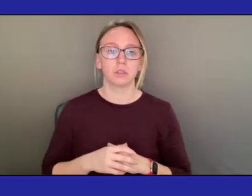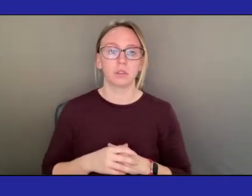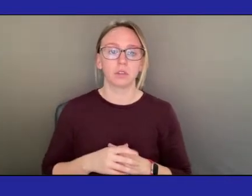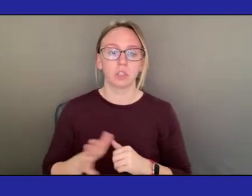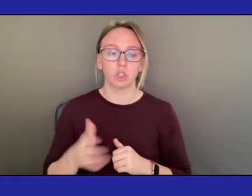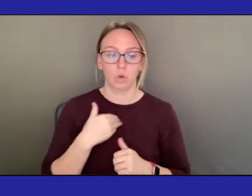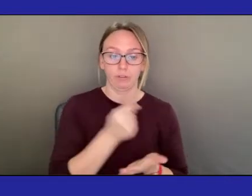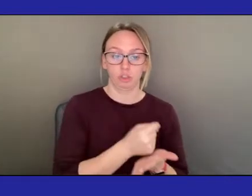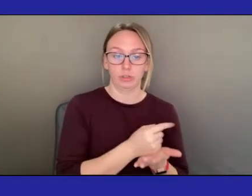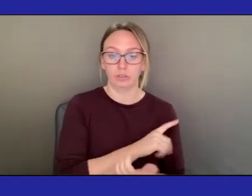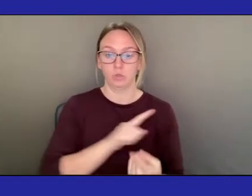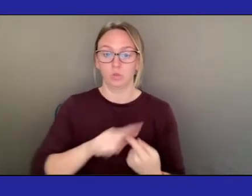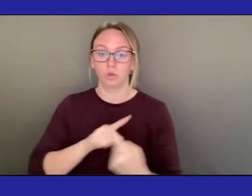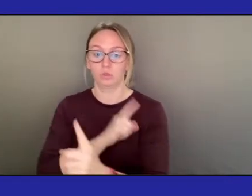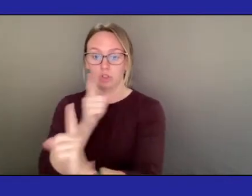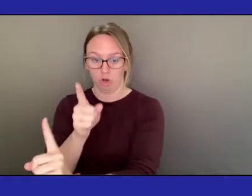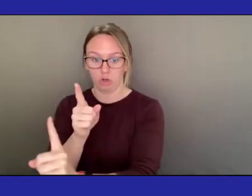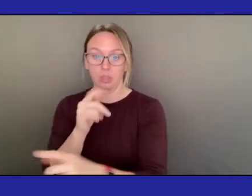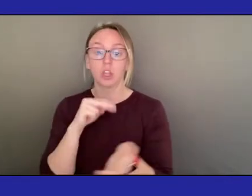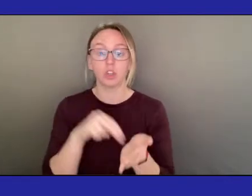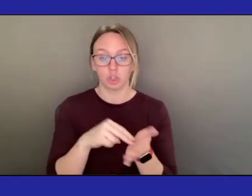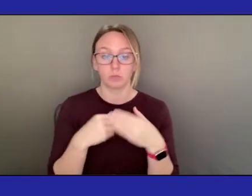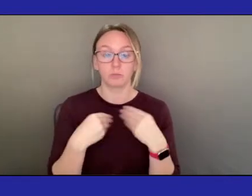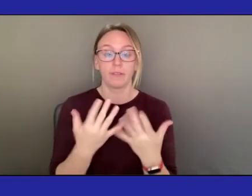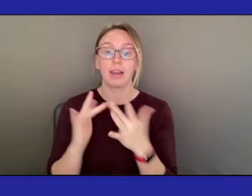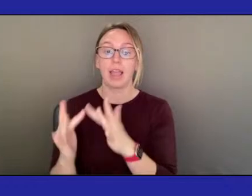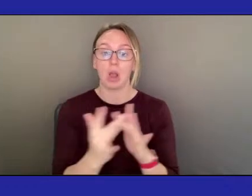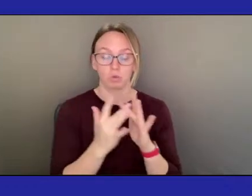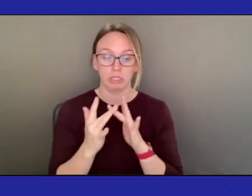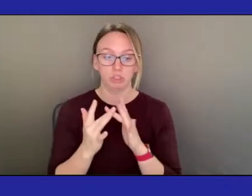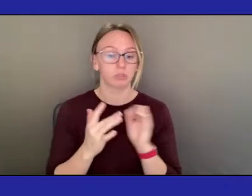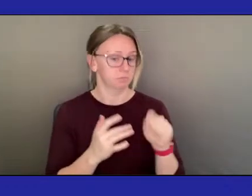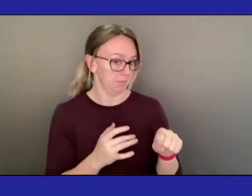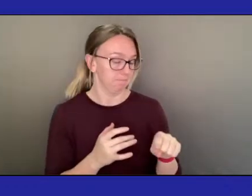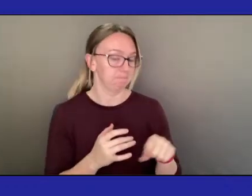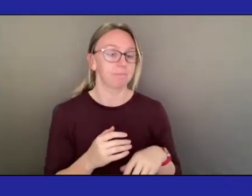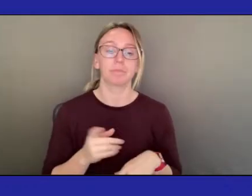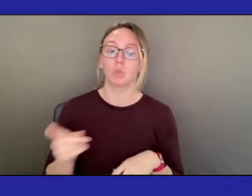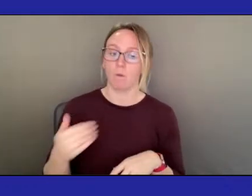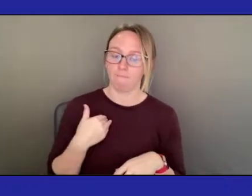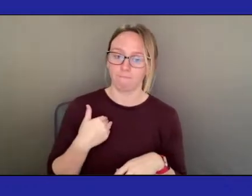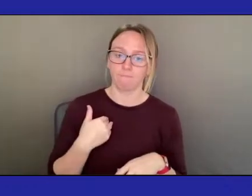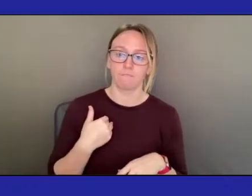Target, the nurses are doing outreach. Yes. You have